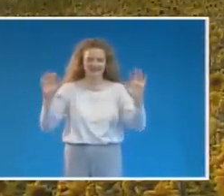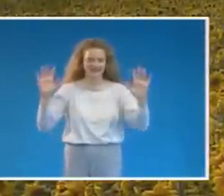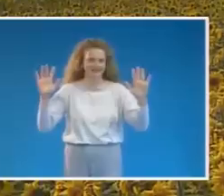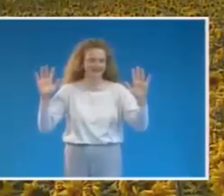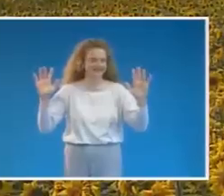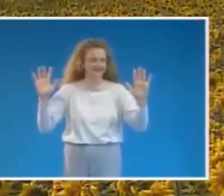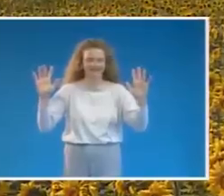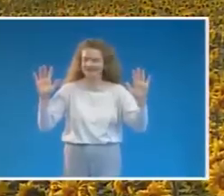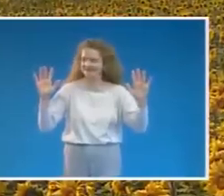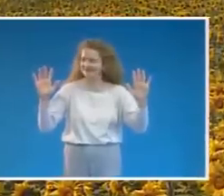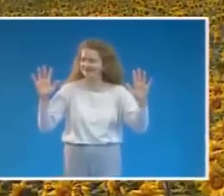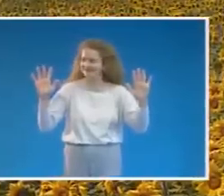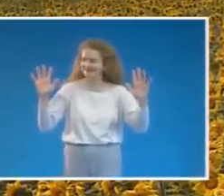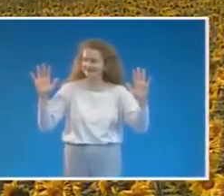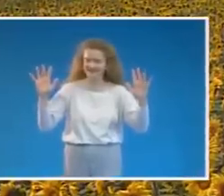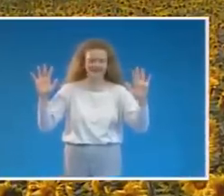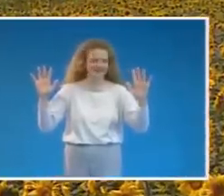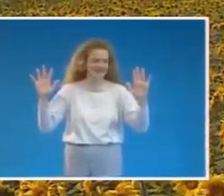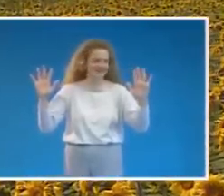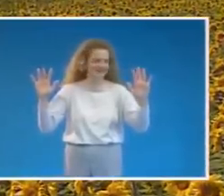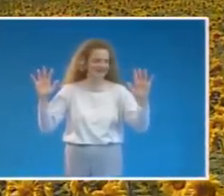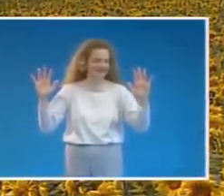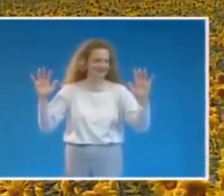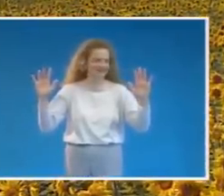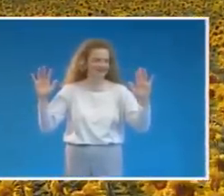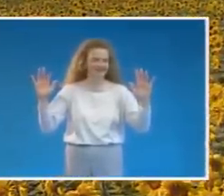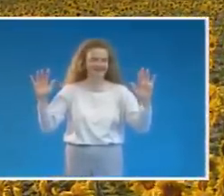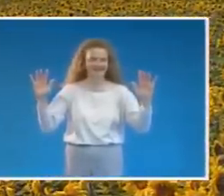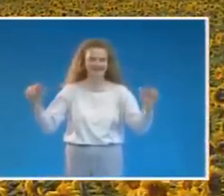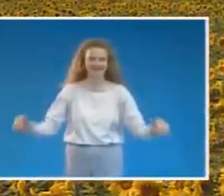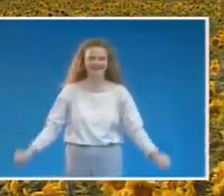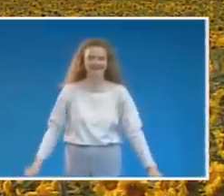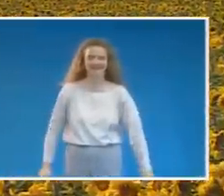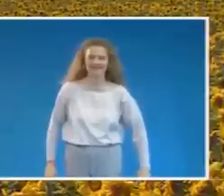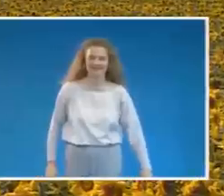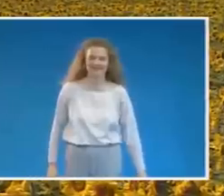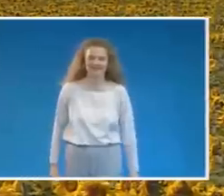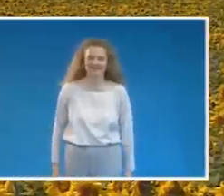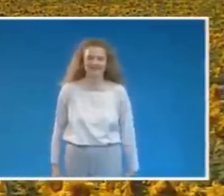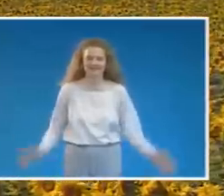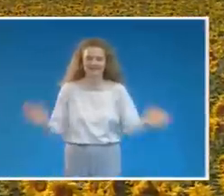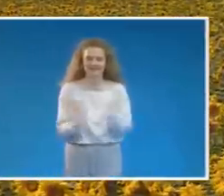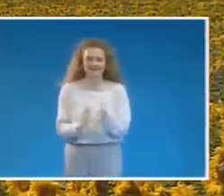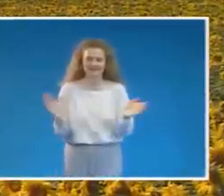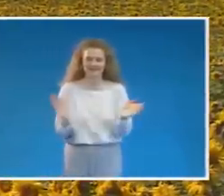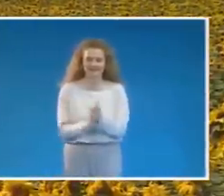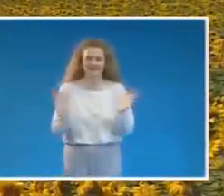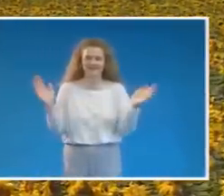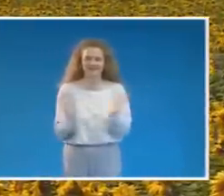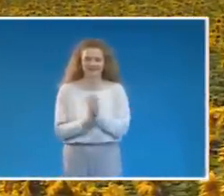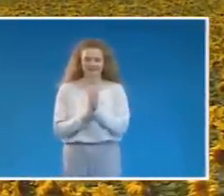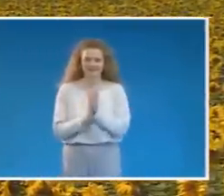pound. Here are baby's soldiers standing in a row. Here is baby's music,